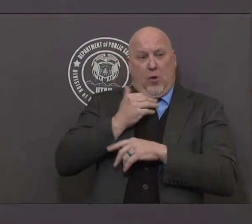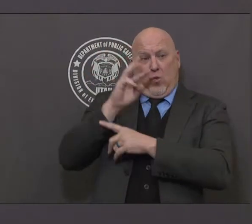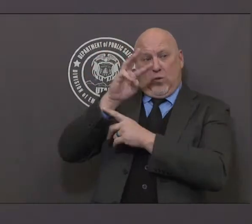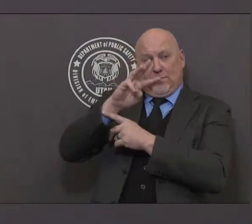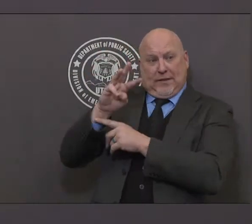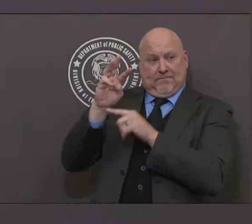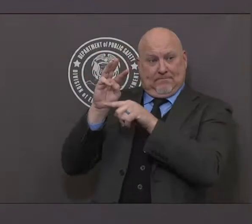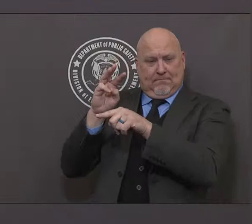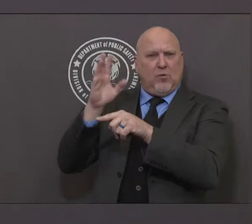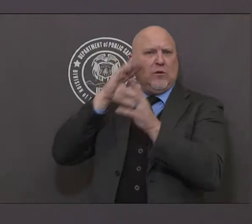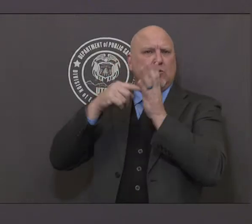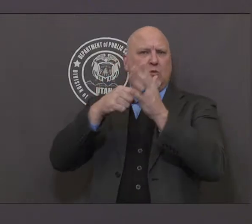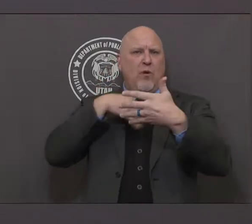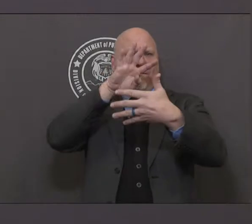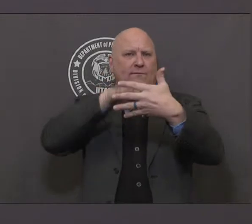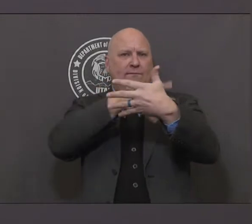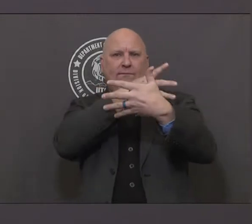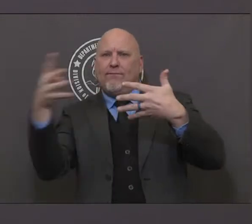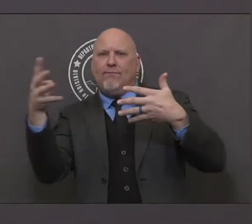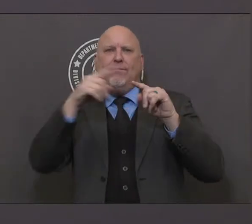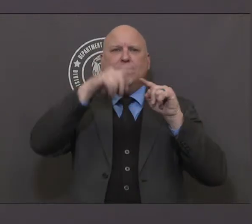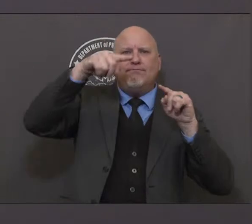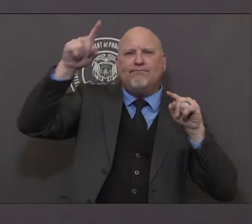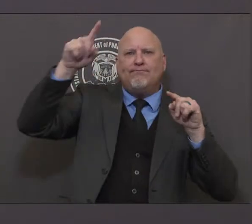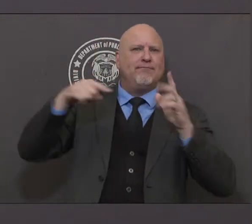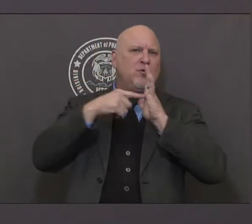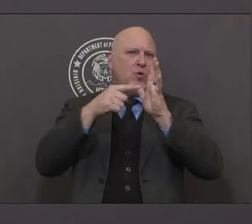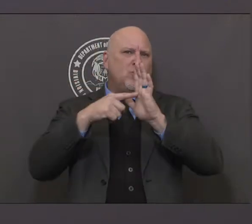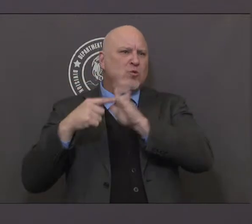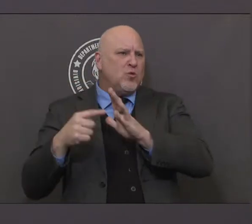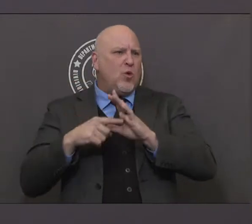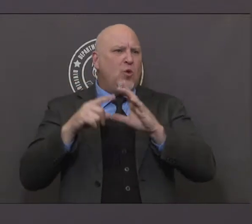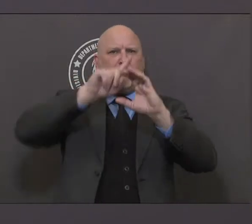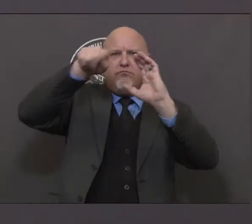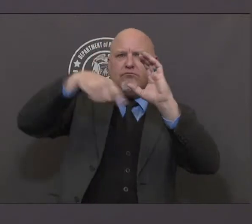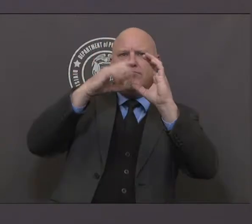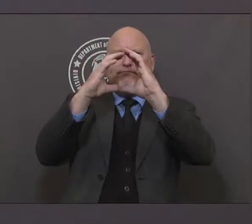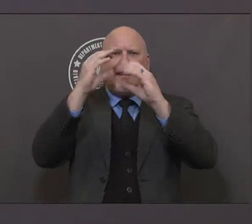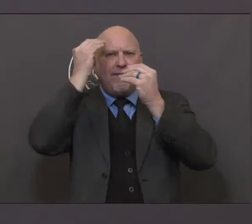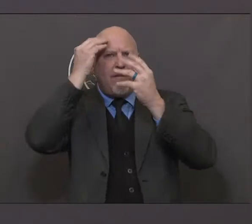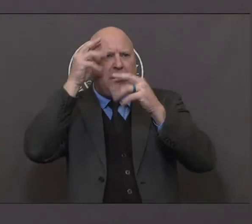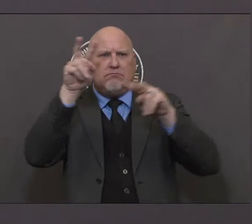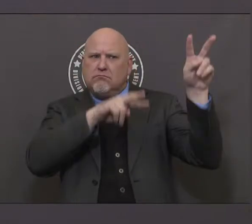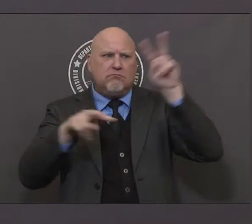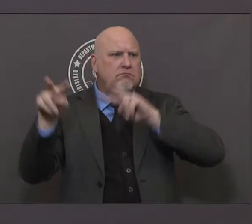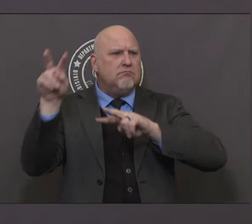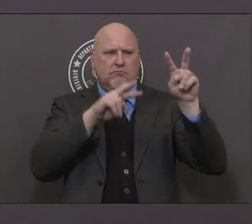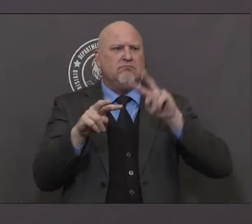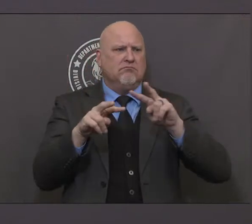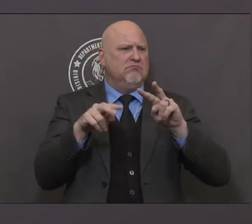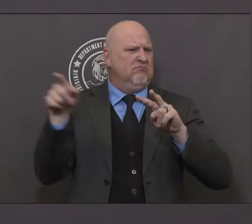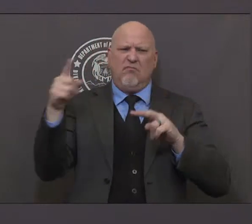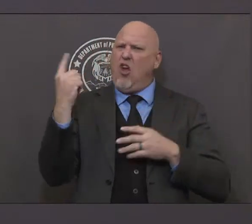that that is available for you to look at now on the dashboard. Thank you very much.